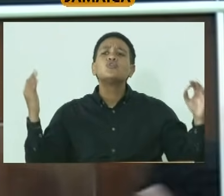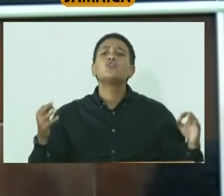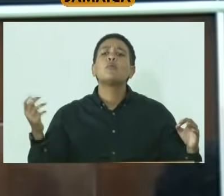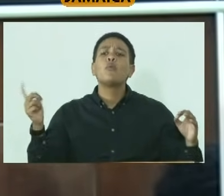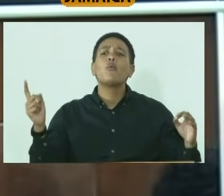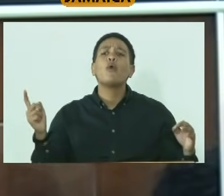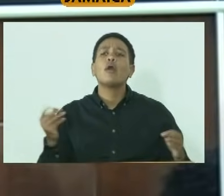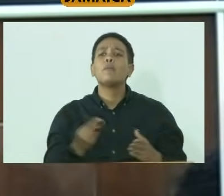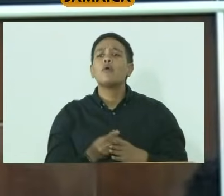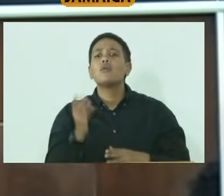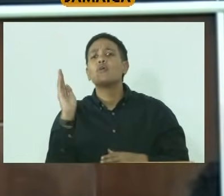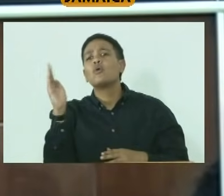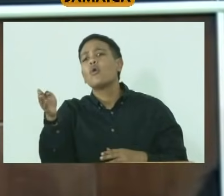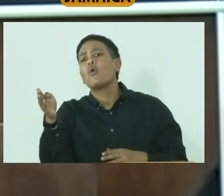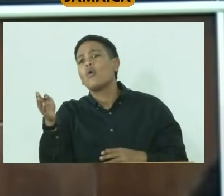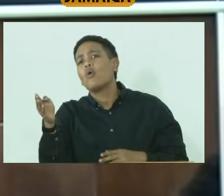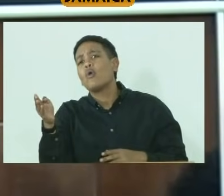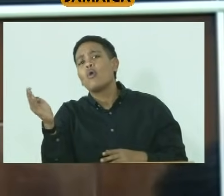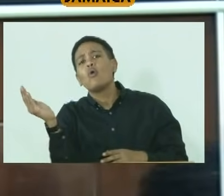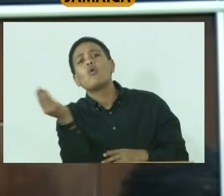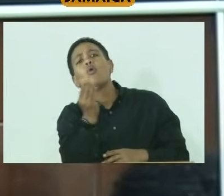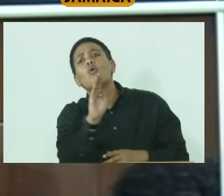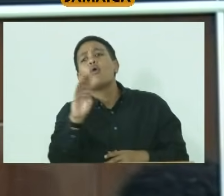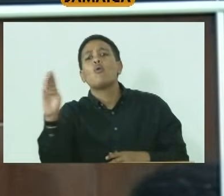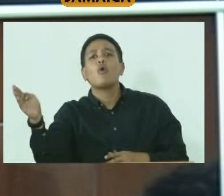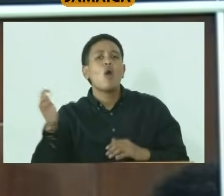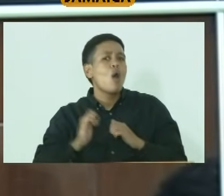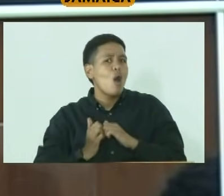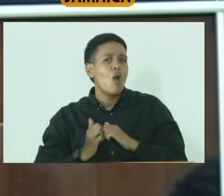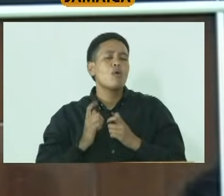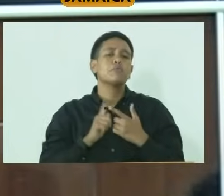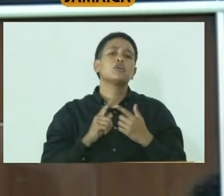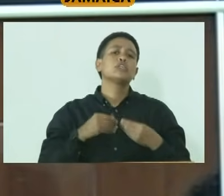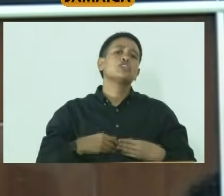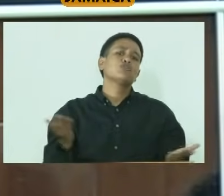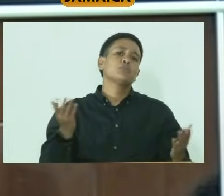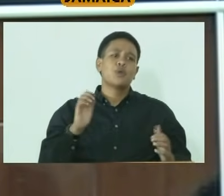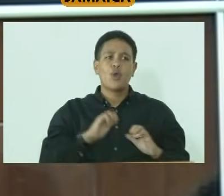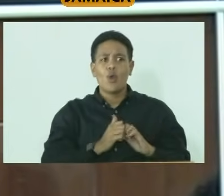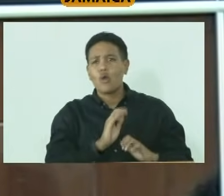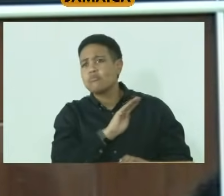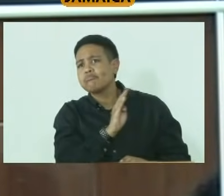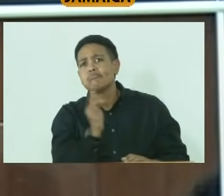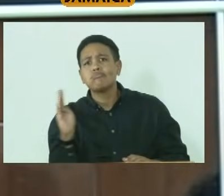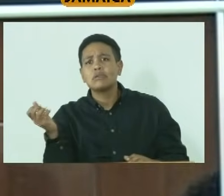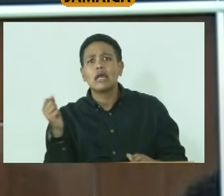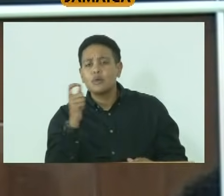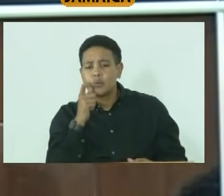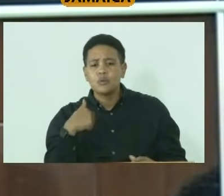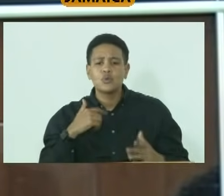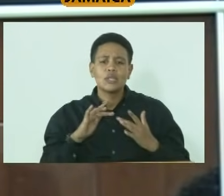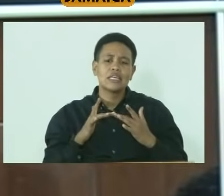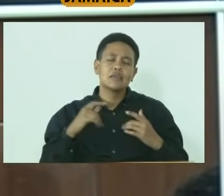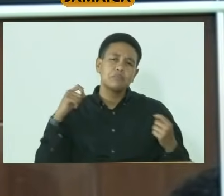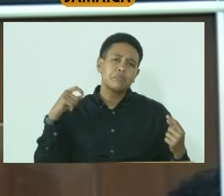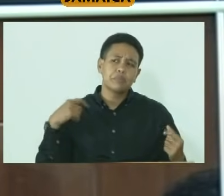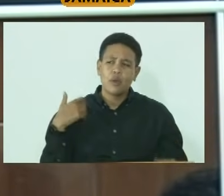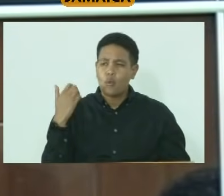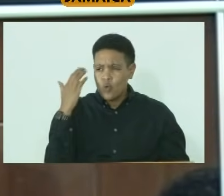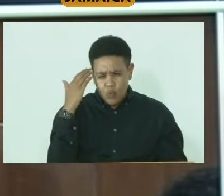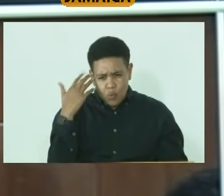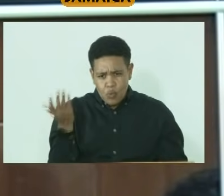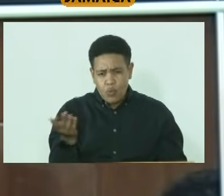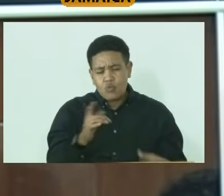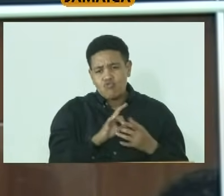it goes, how it goes, and how it is distributed? And then to come back to the broadband, I wanted to have an idea